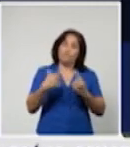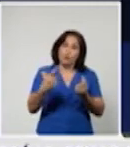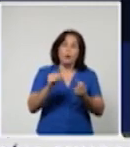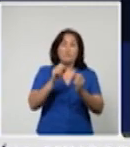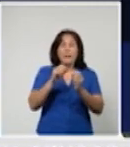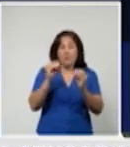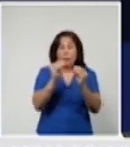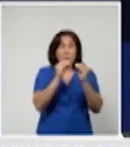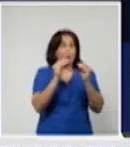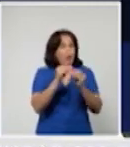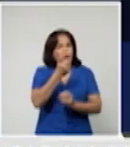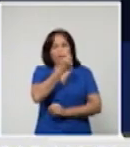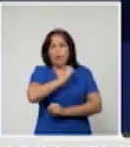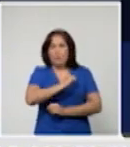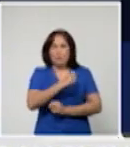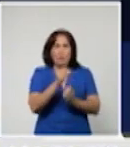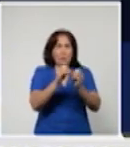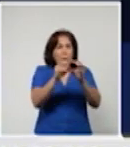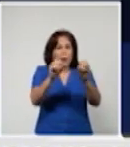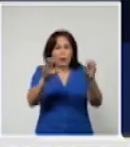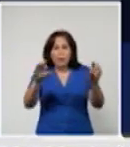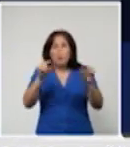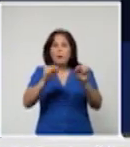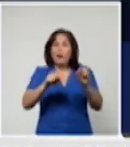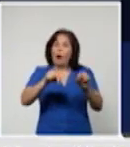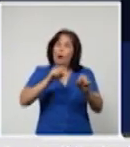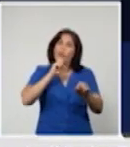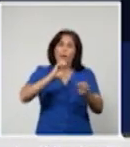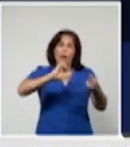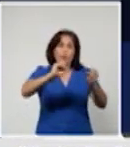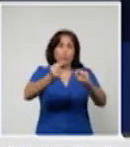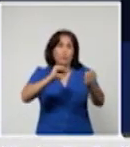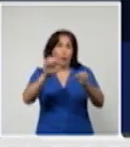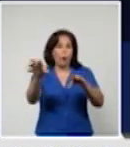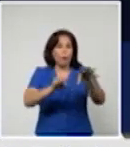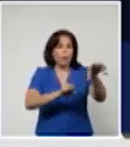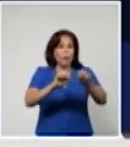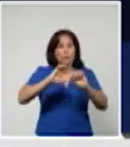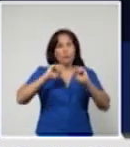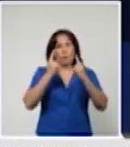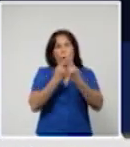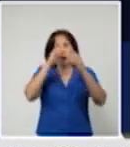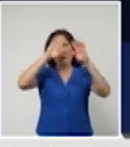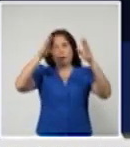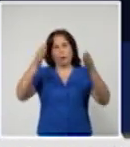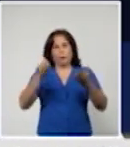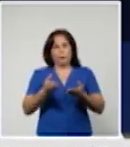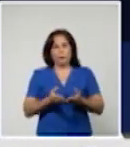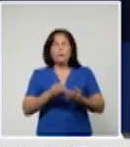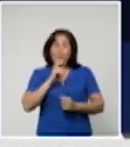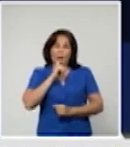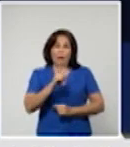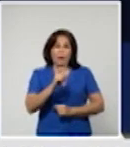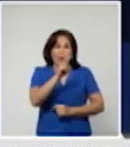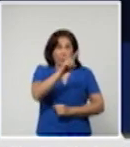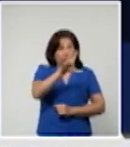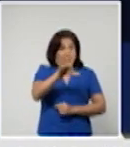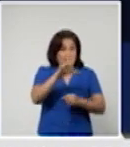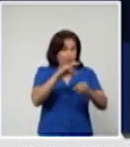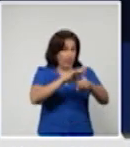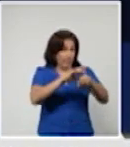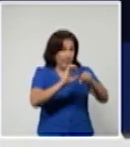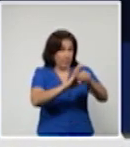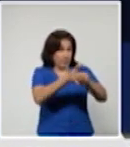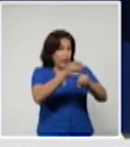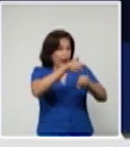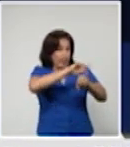number of patients in this age group to test positive for COVID-19 to 310, all of